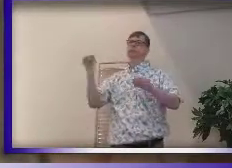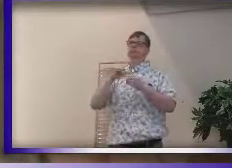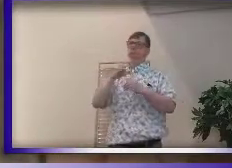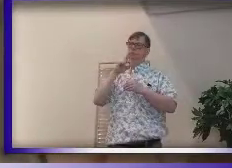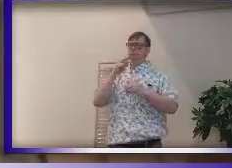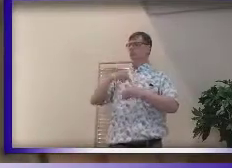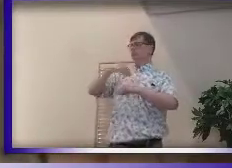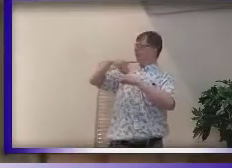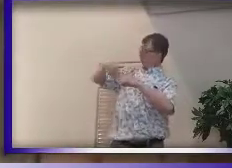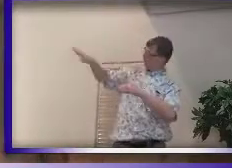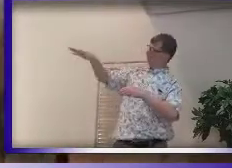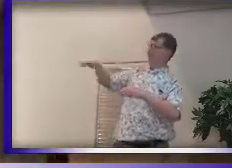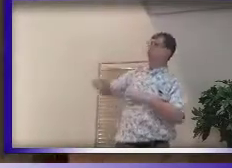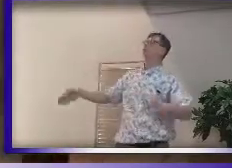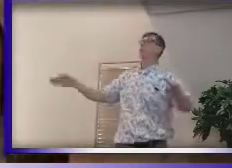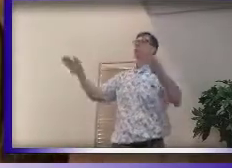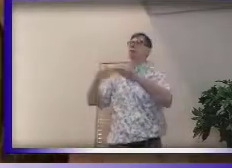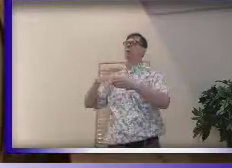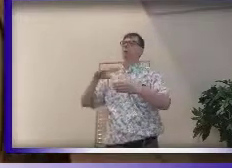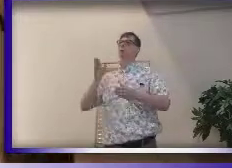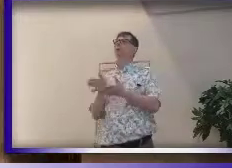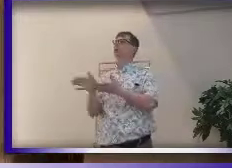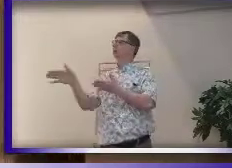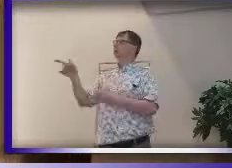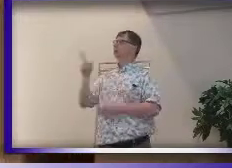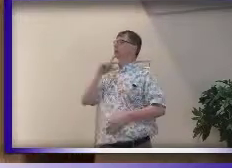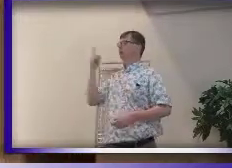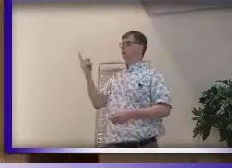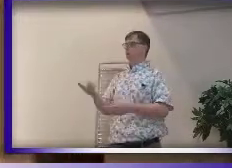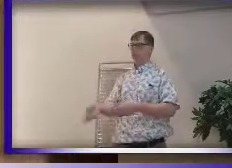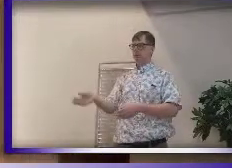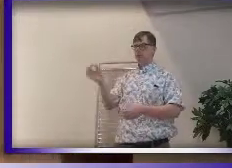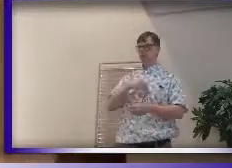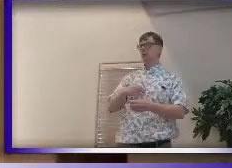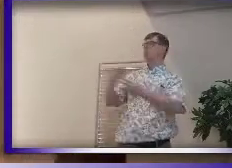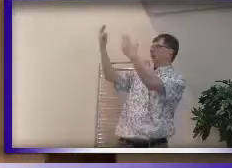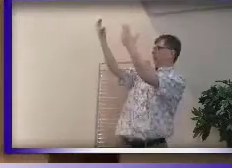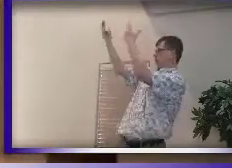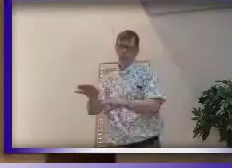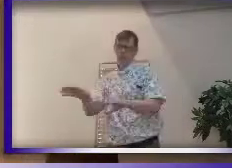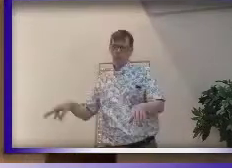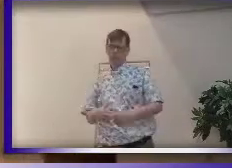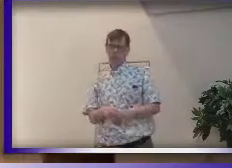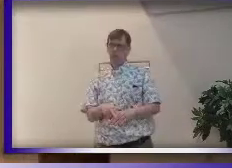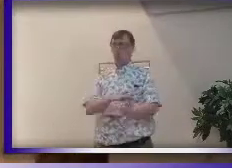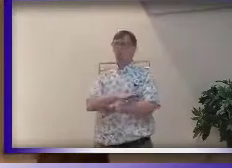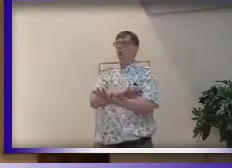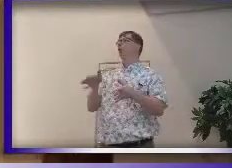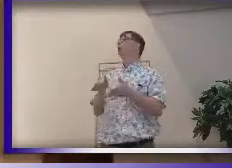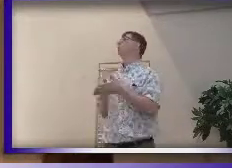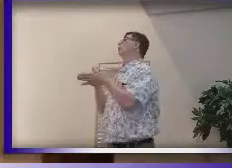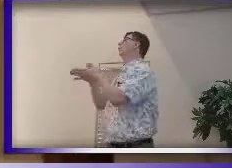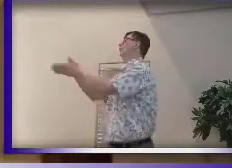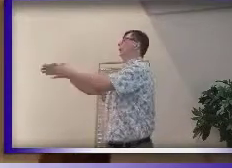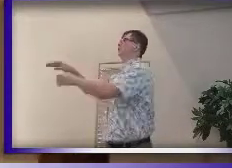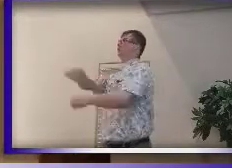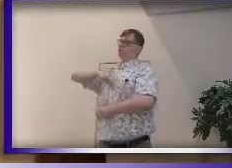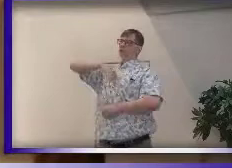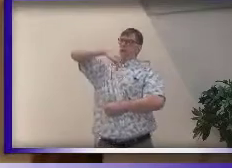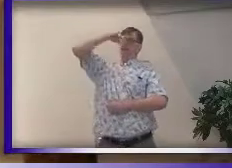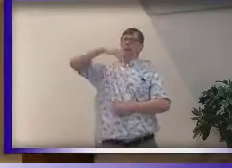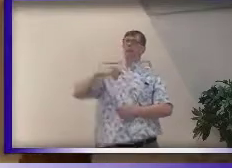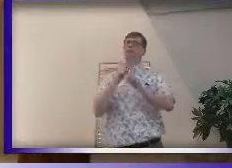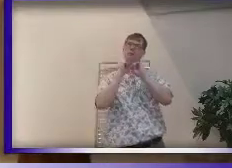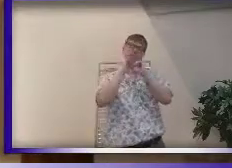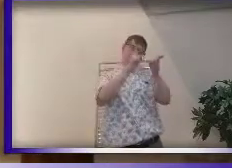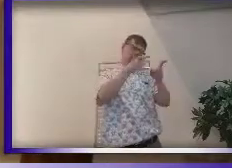go. So my inspiration comes to me throughout the week, and it's always Spirit speaking to me